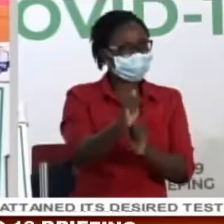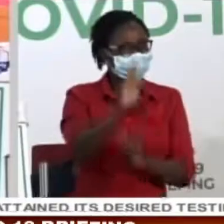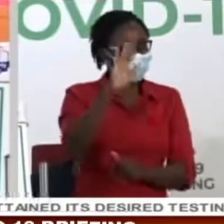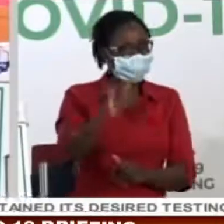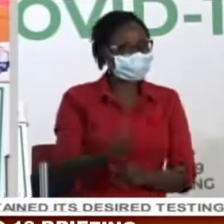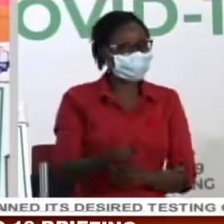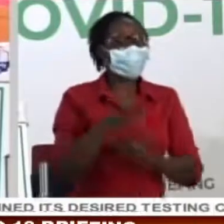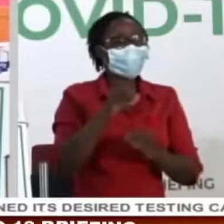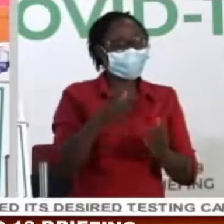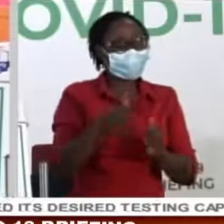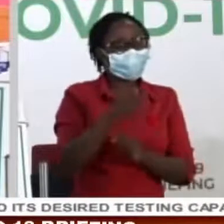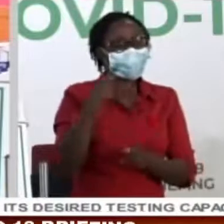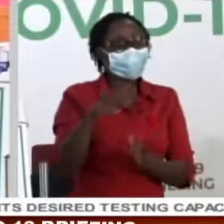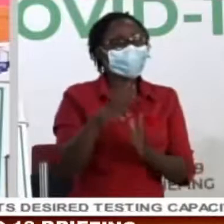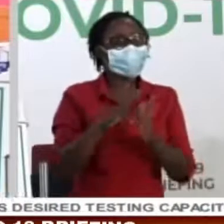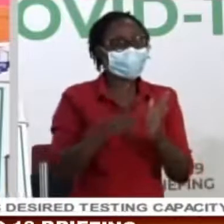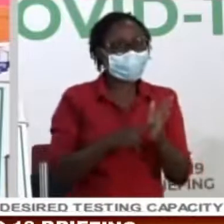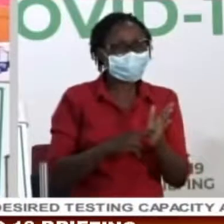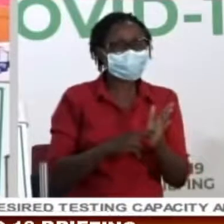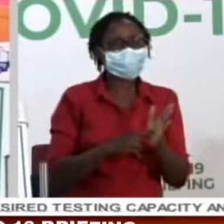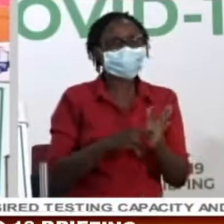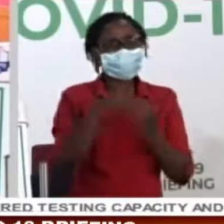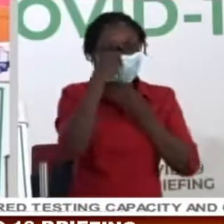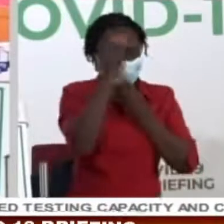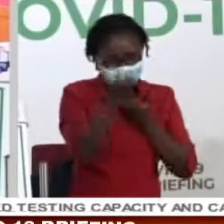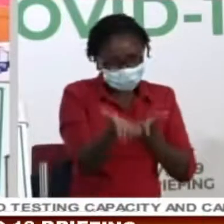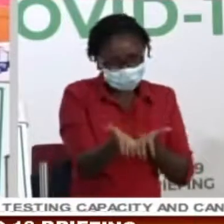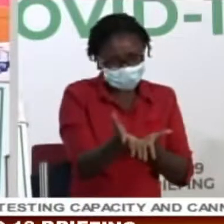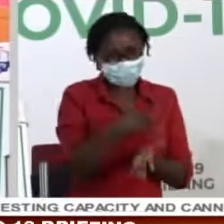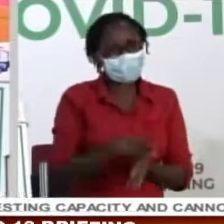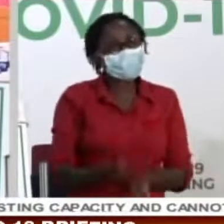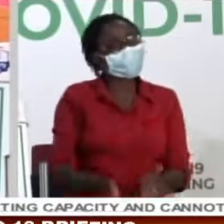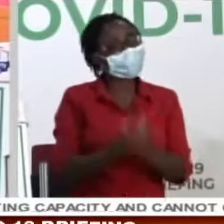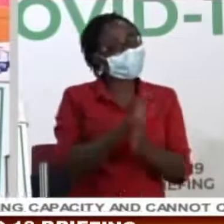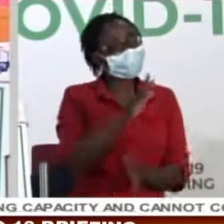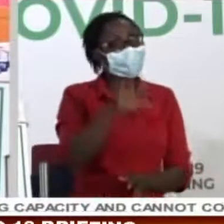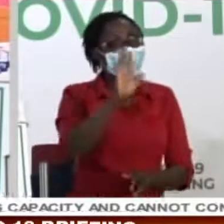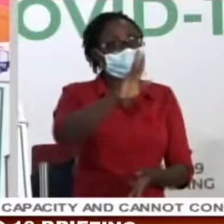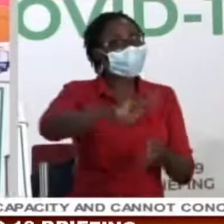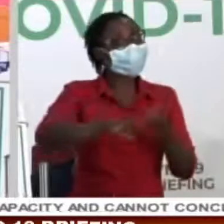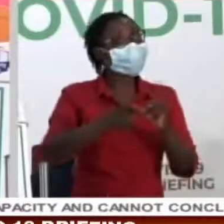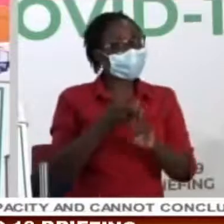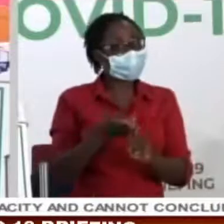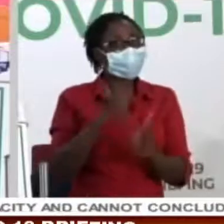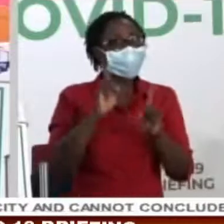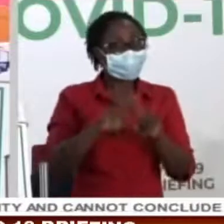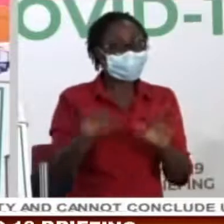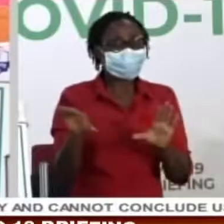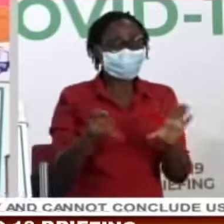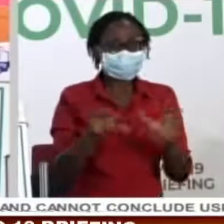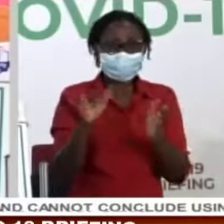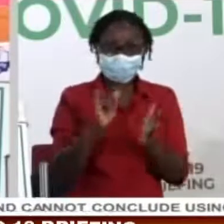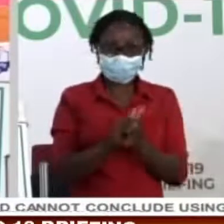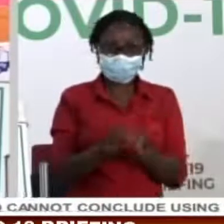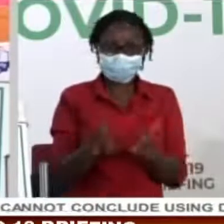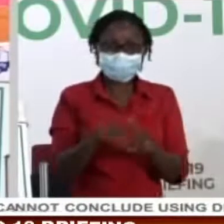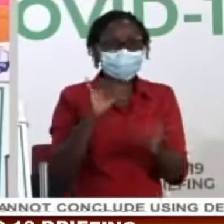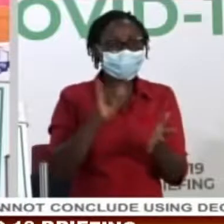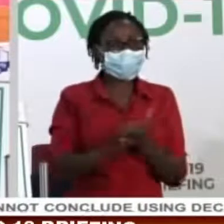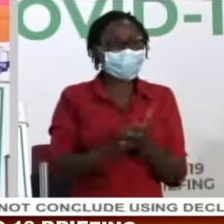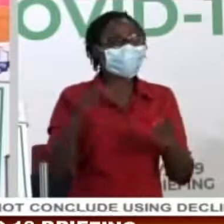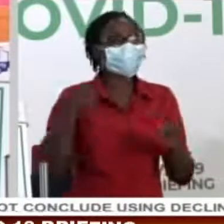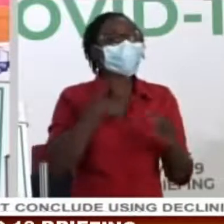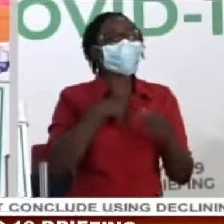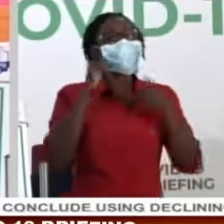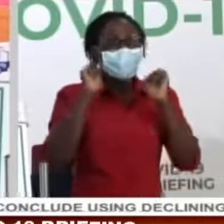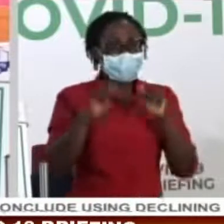adhering to these measures and urging their neighbors to adhere so that we together can stand the better chance